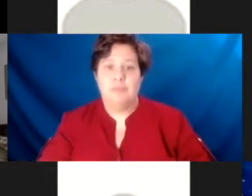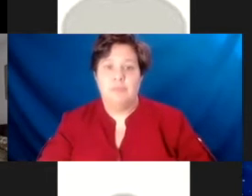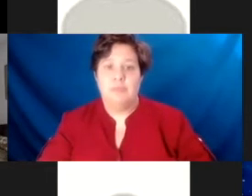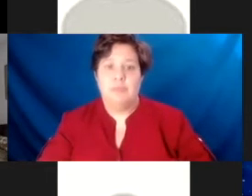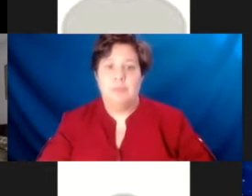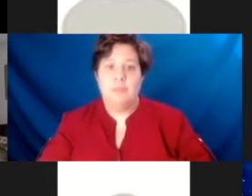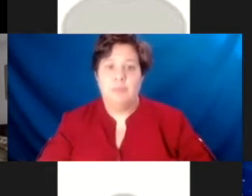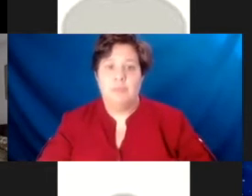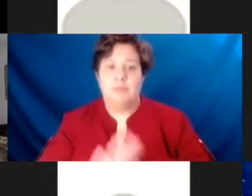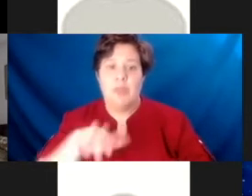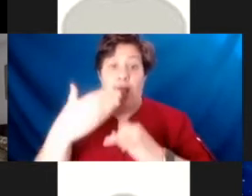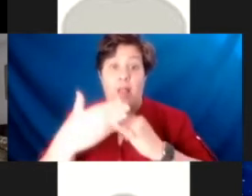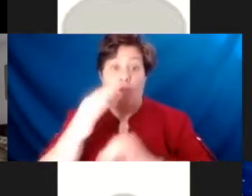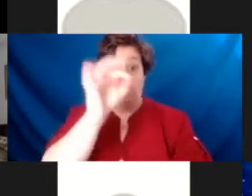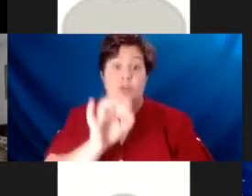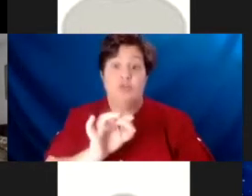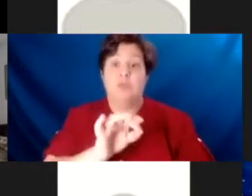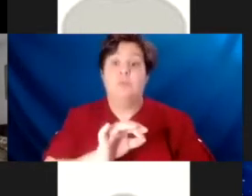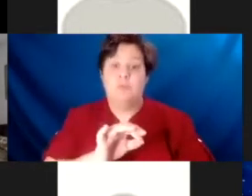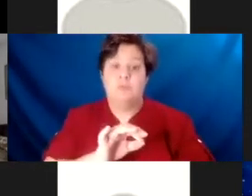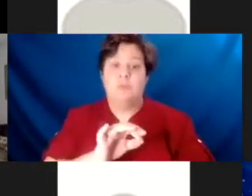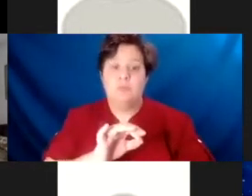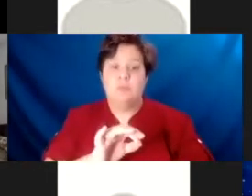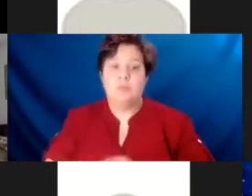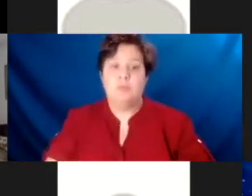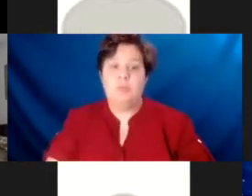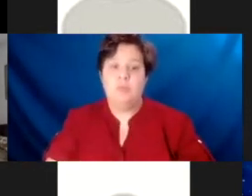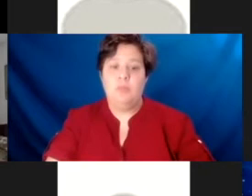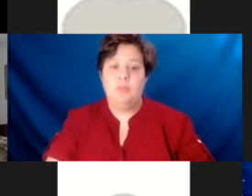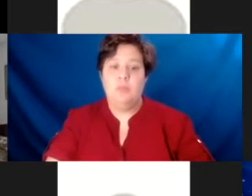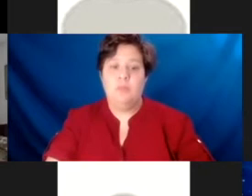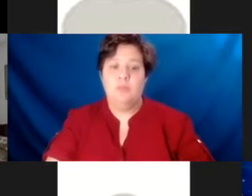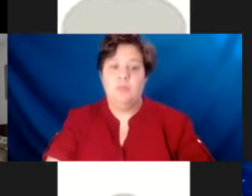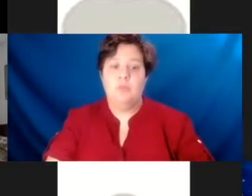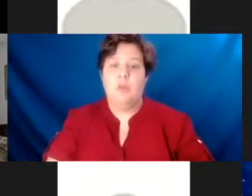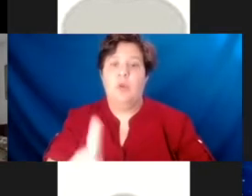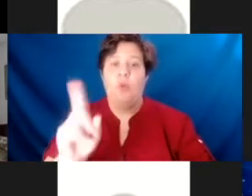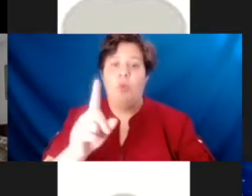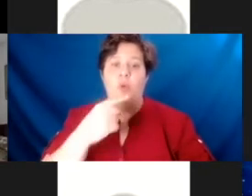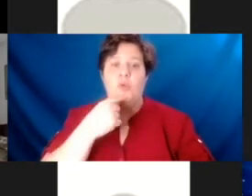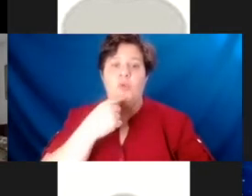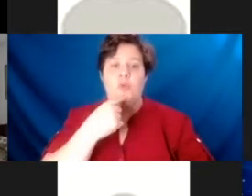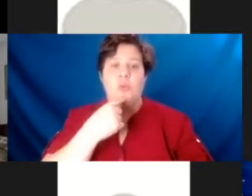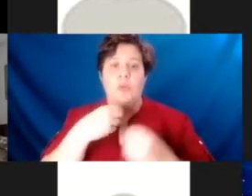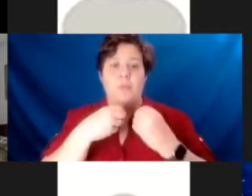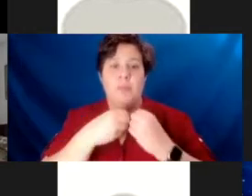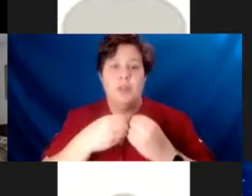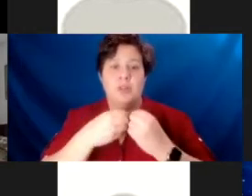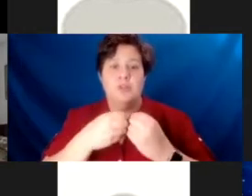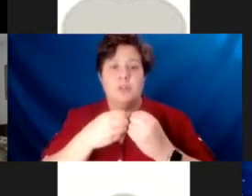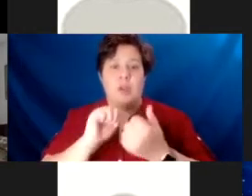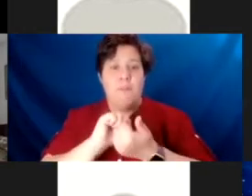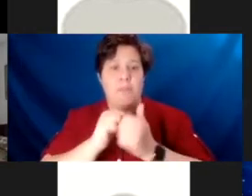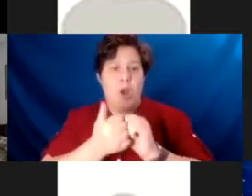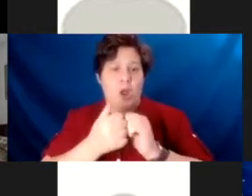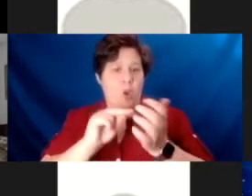So I guess the last question is the places that you mentioned as being partner